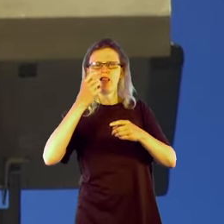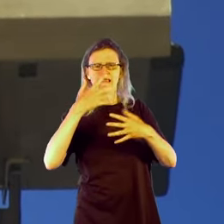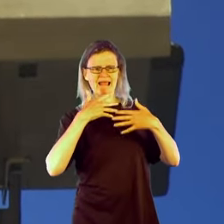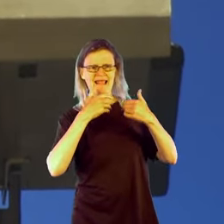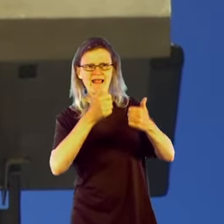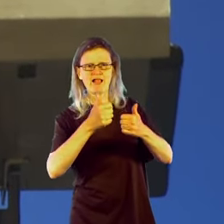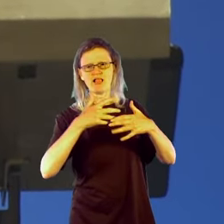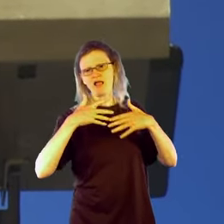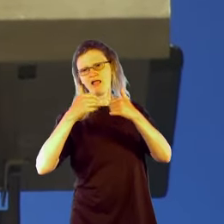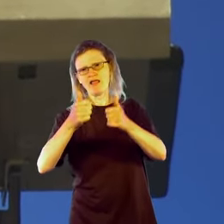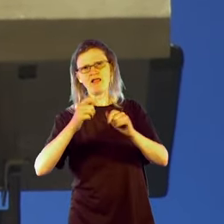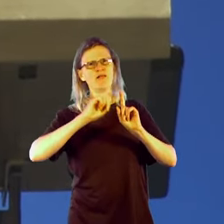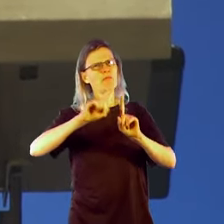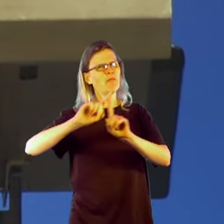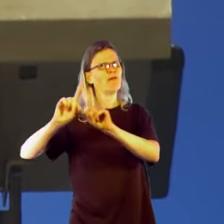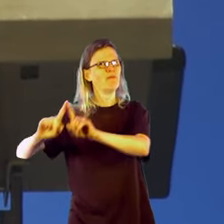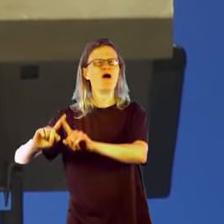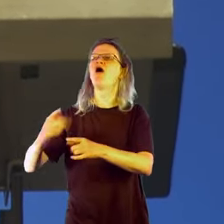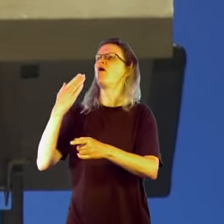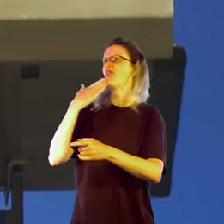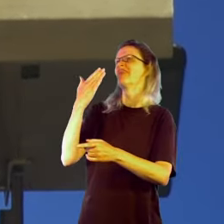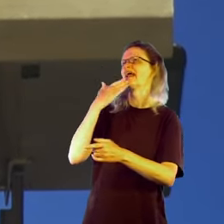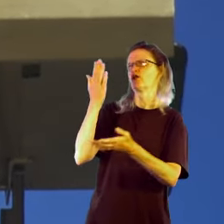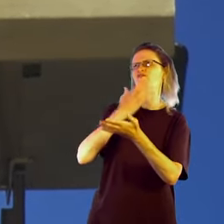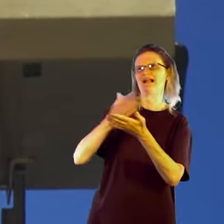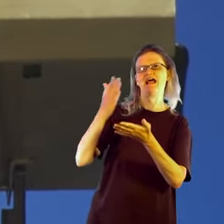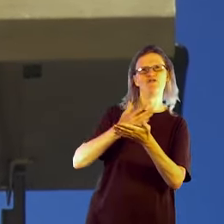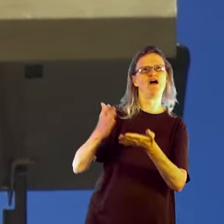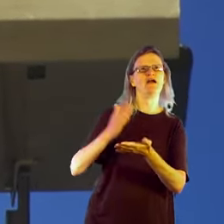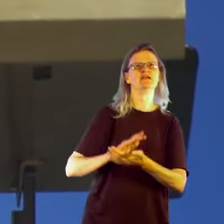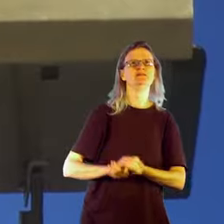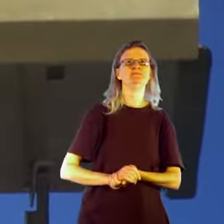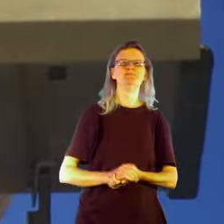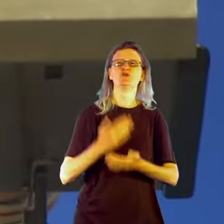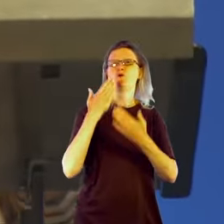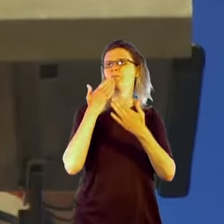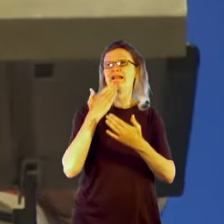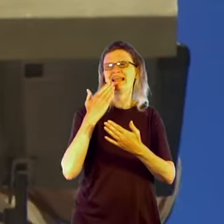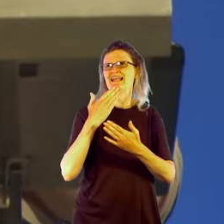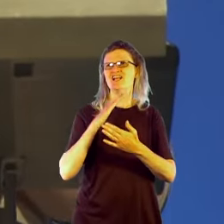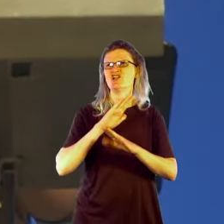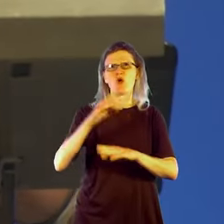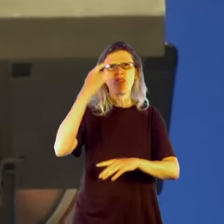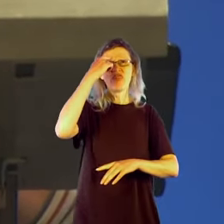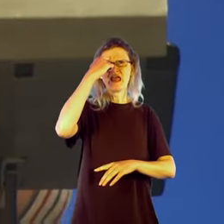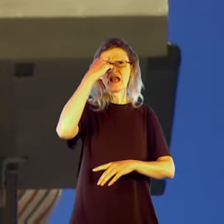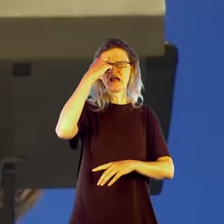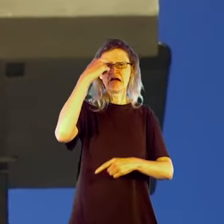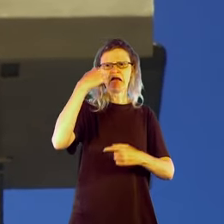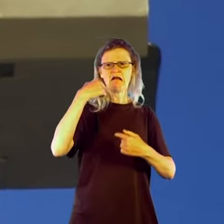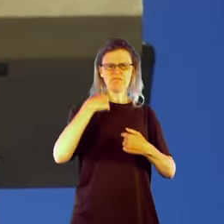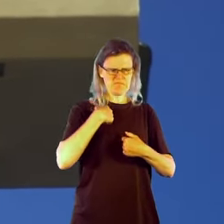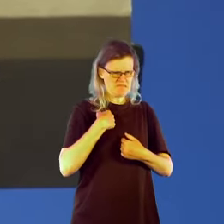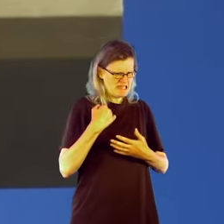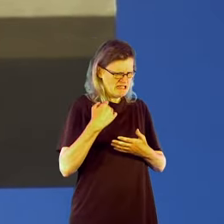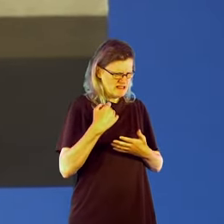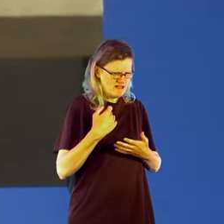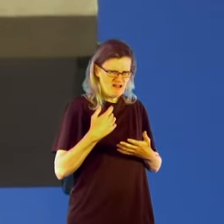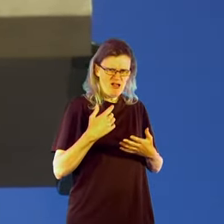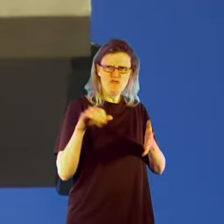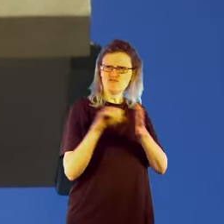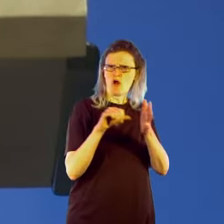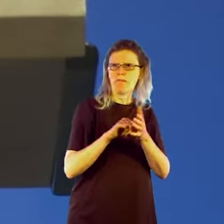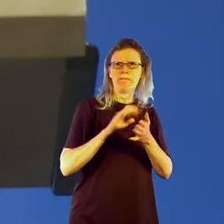healed. Okay, thank you for the clarity. Yeah, so please don't hear that. If you are somebody or you love